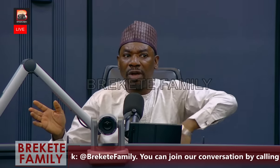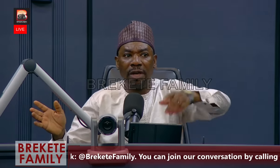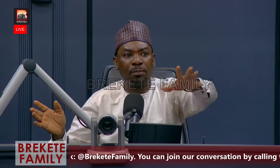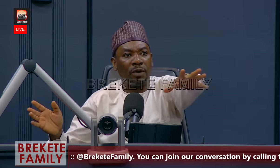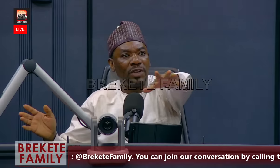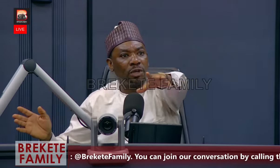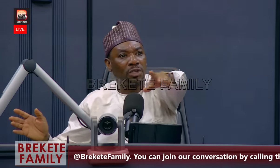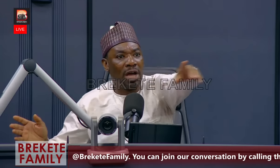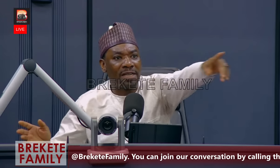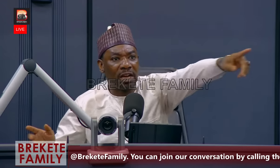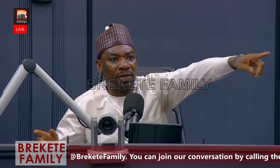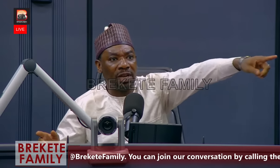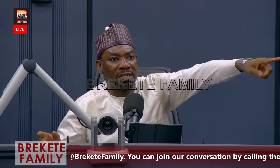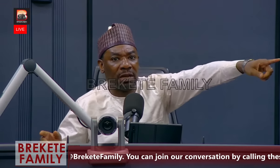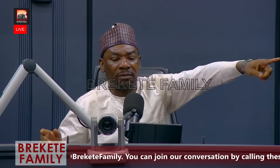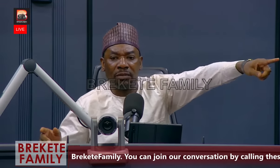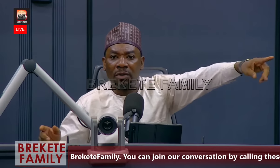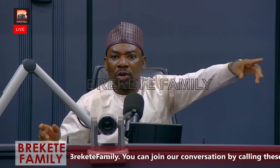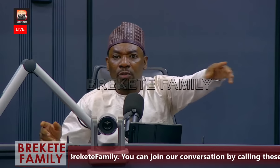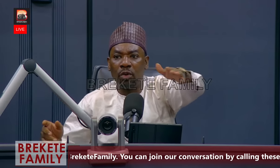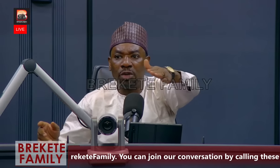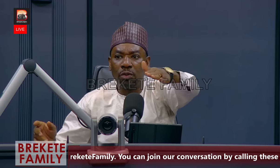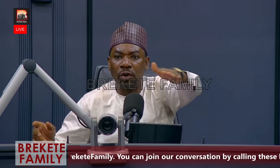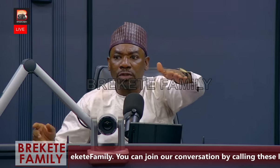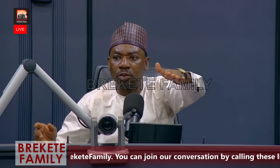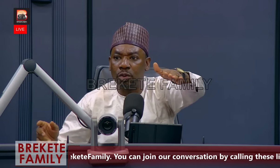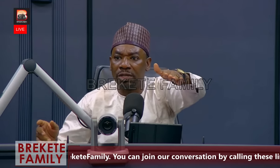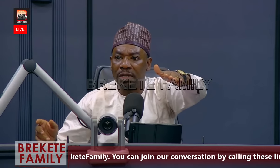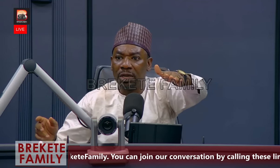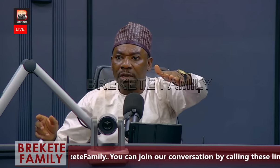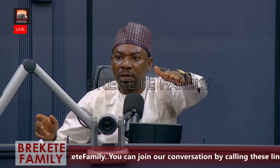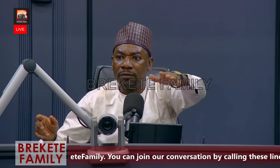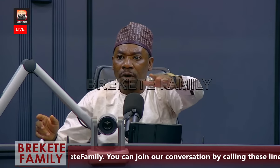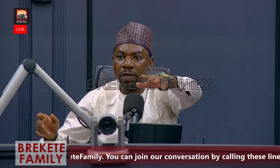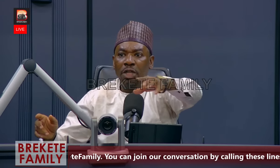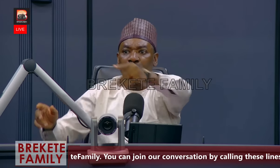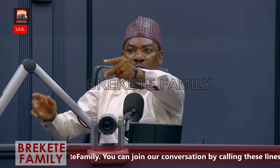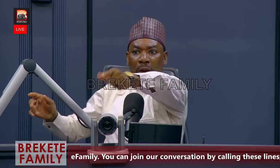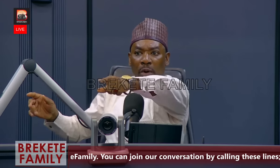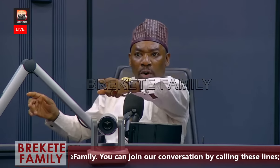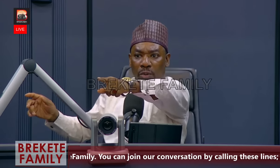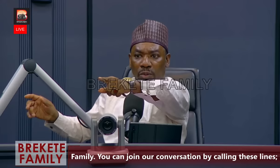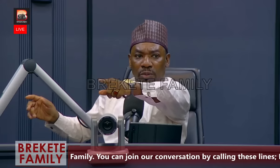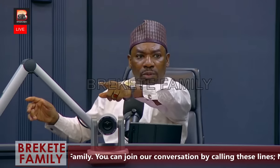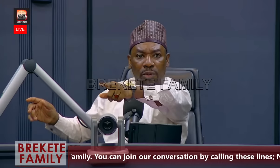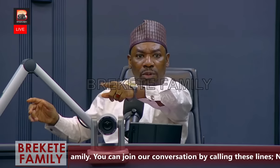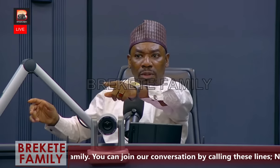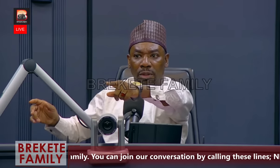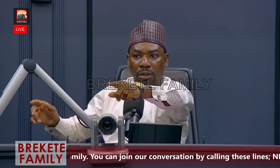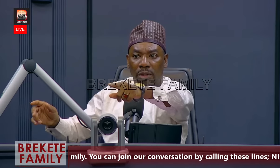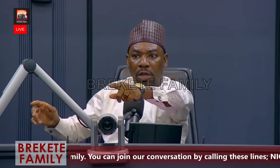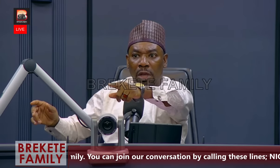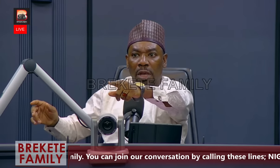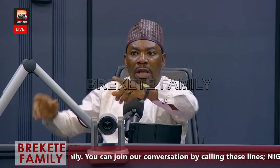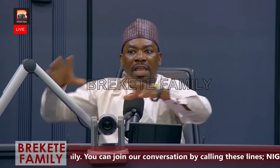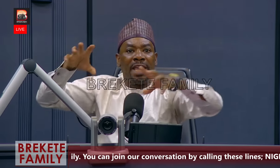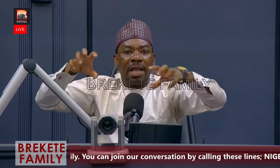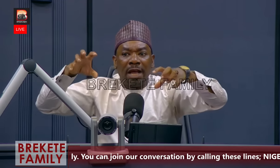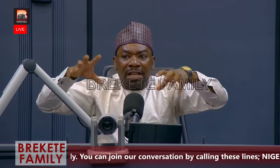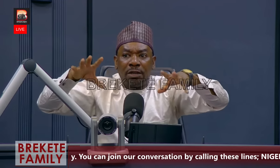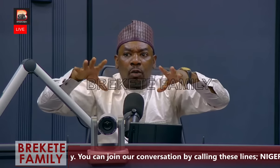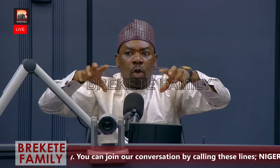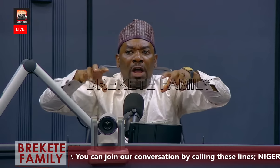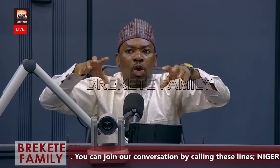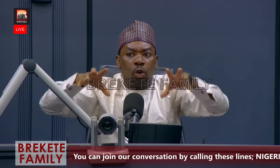this one where professors come attack me that time what we do for two weeks for GMO